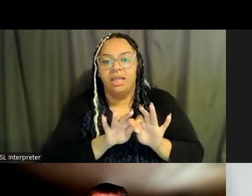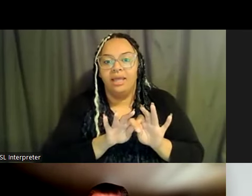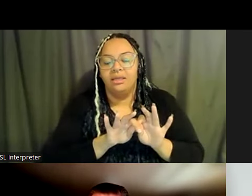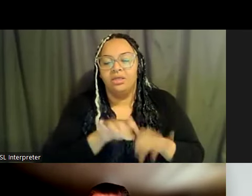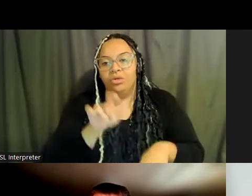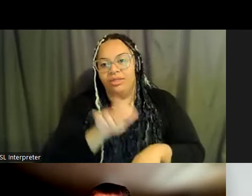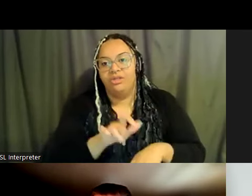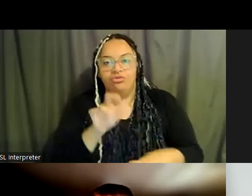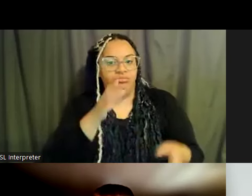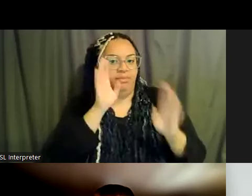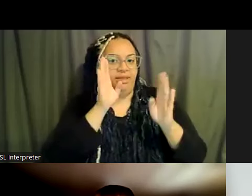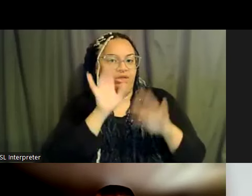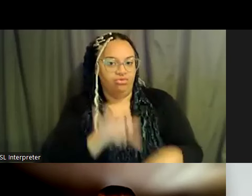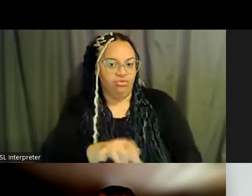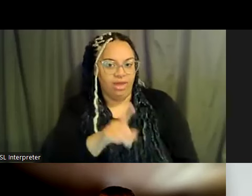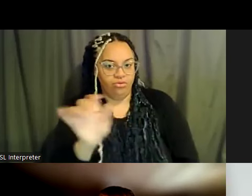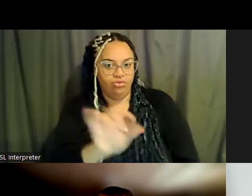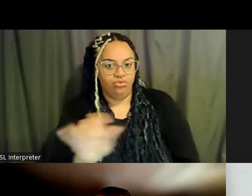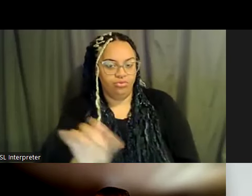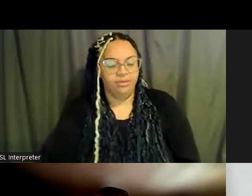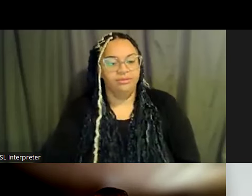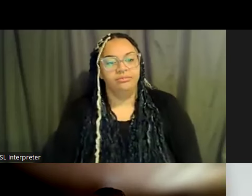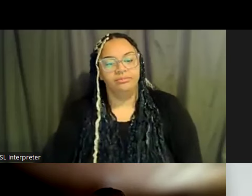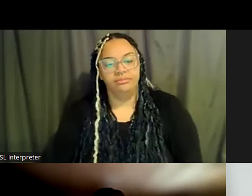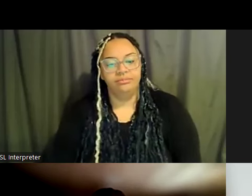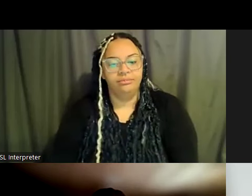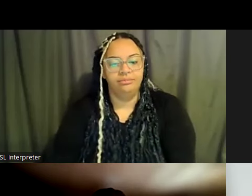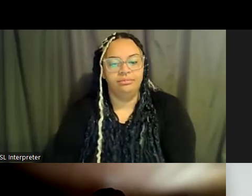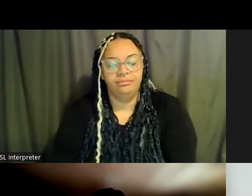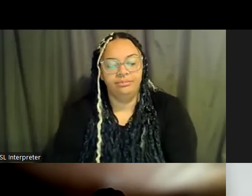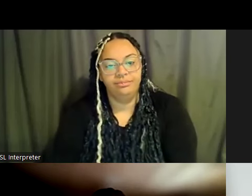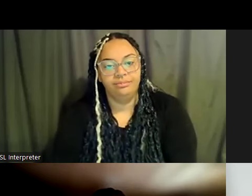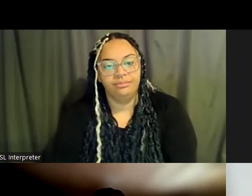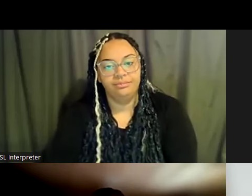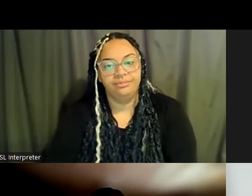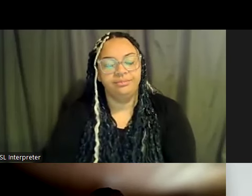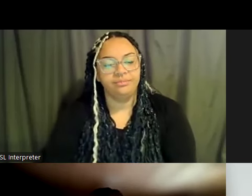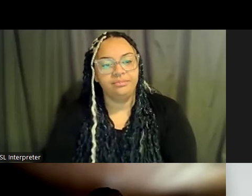whole conversation. All right, next slide, please.